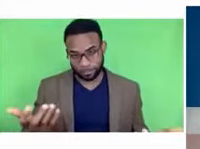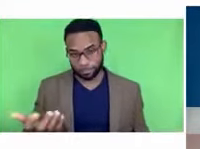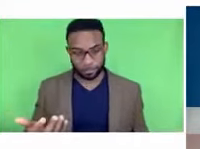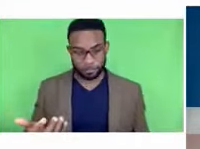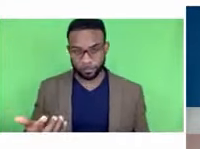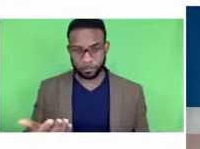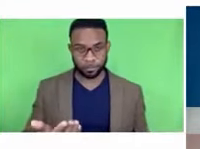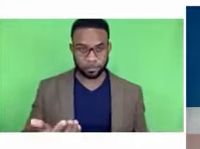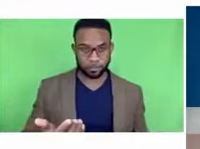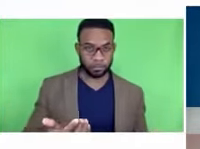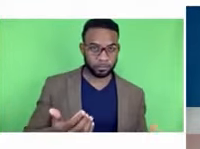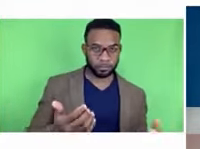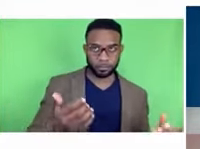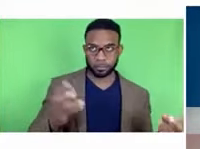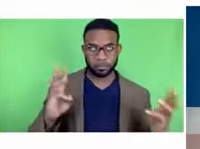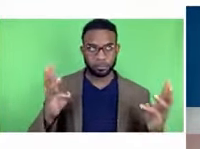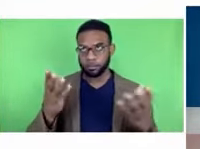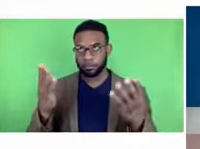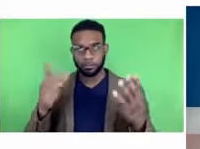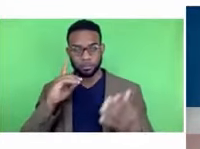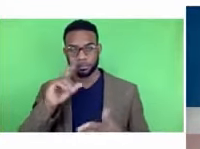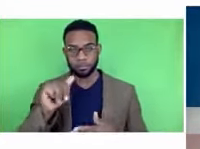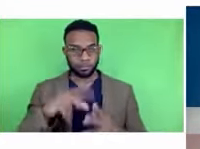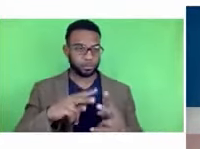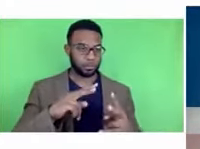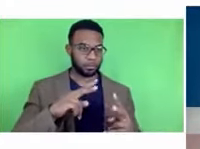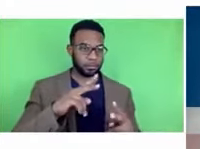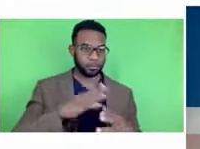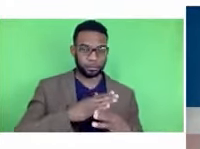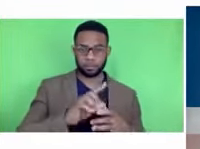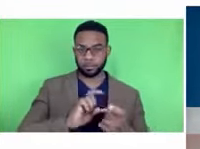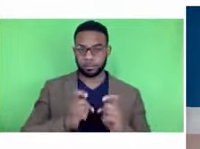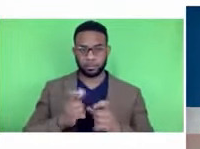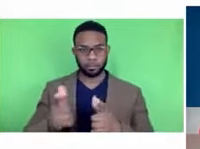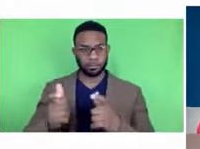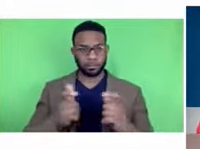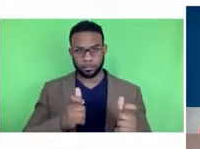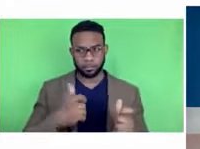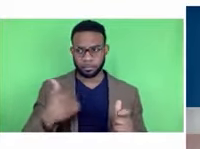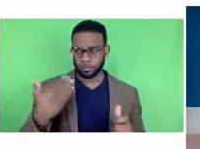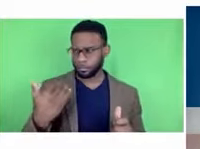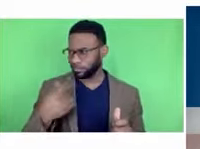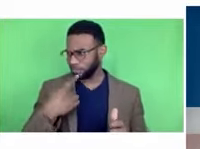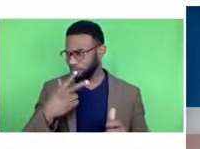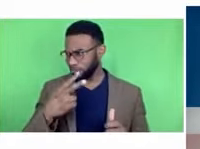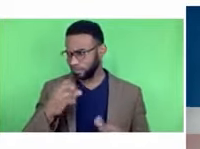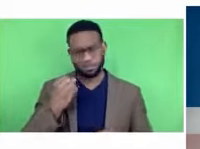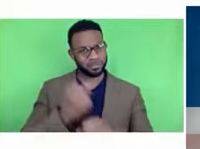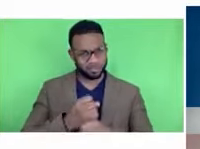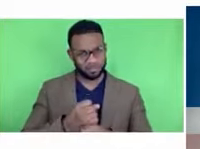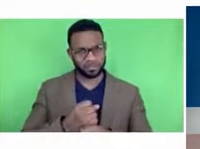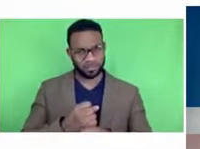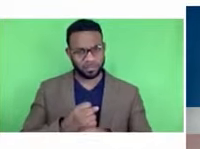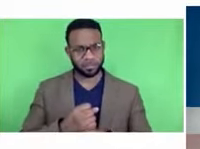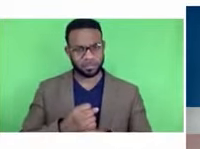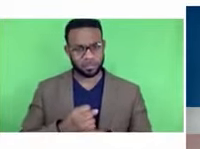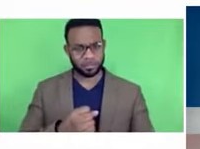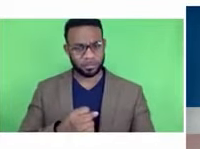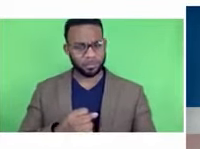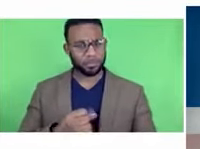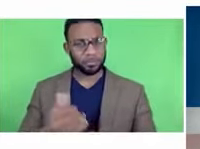the climate of disability and disclosures changed so rapidly in the past, I say 30 years, but it's